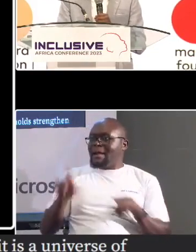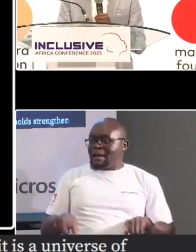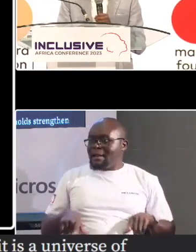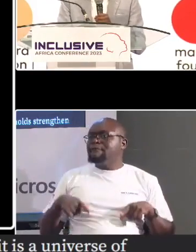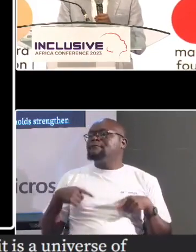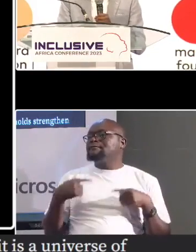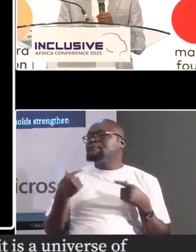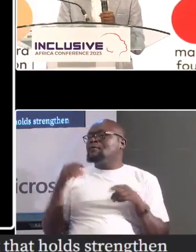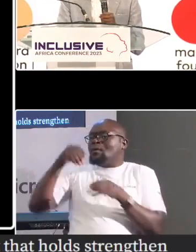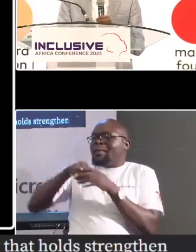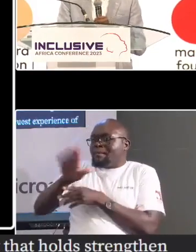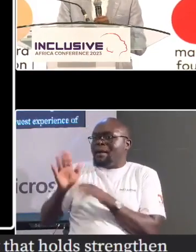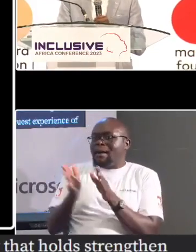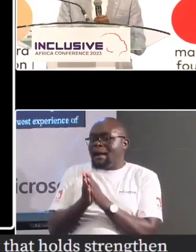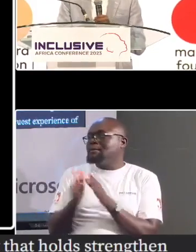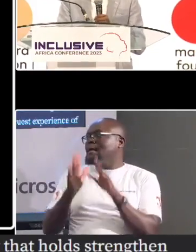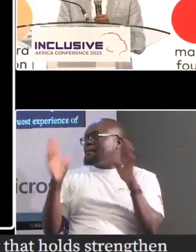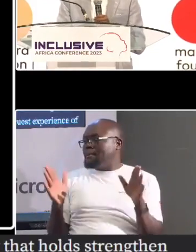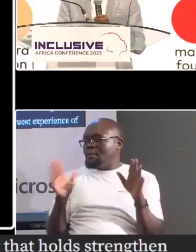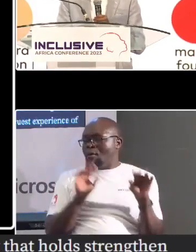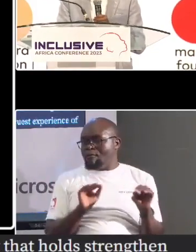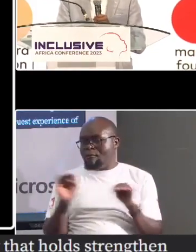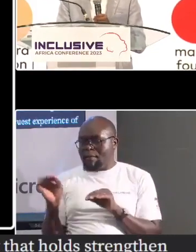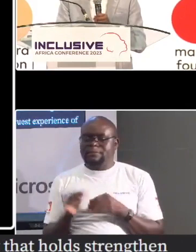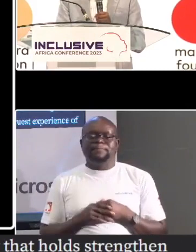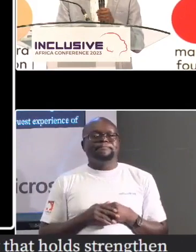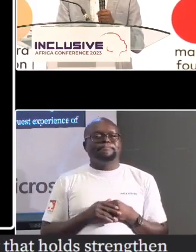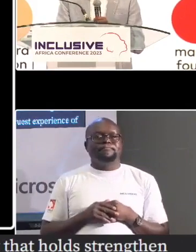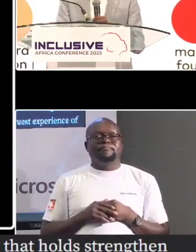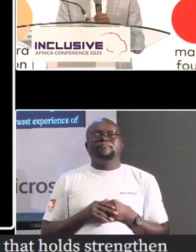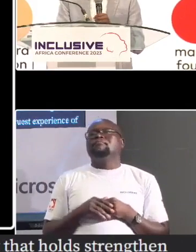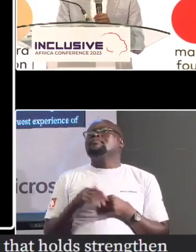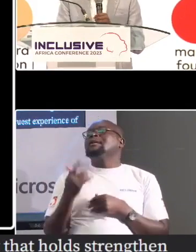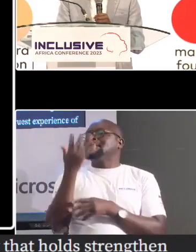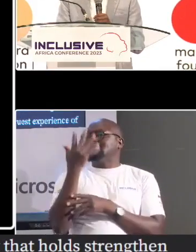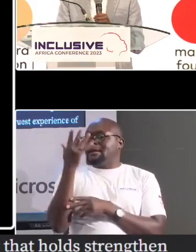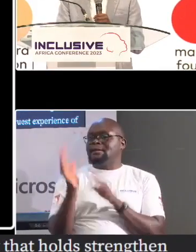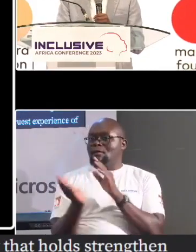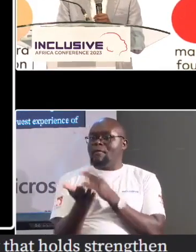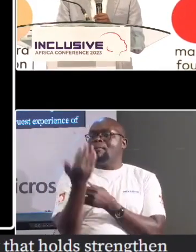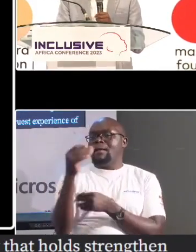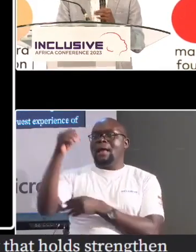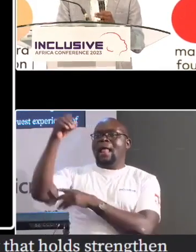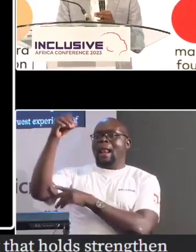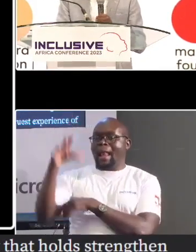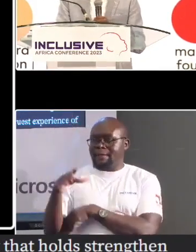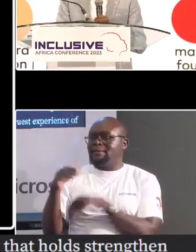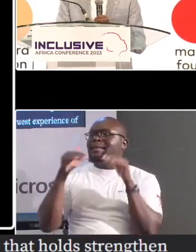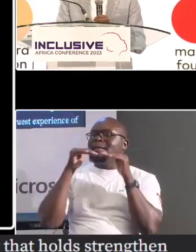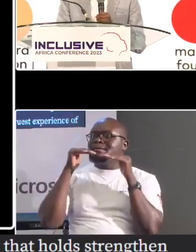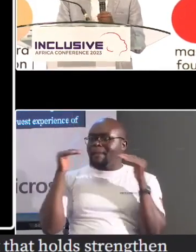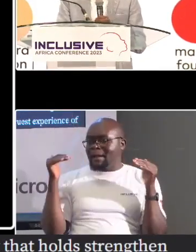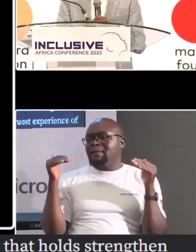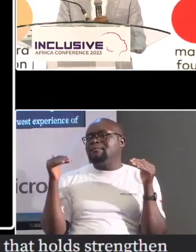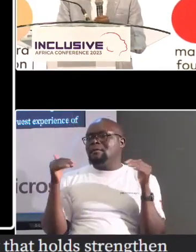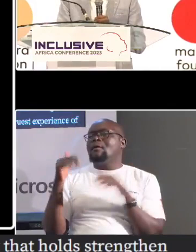within stillness and the magic of movement. It is the shyness of the morning light, the smiling strength